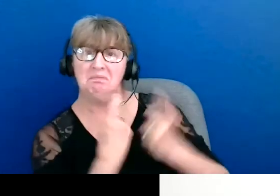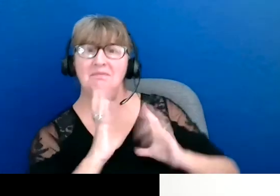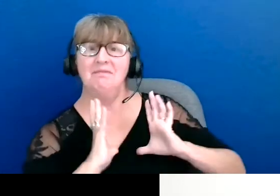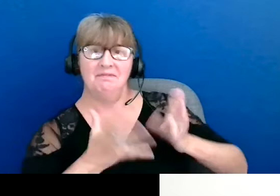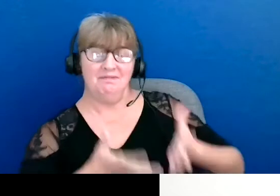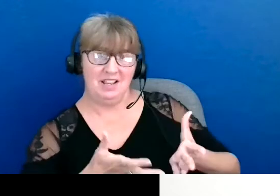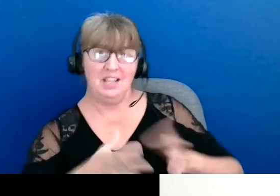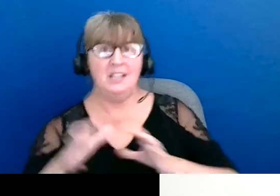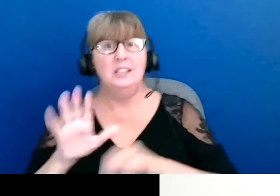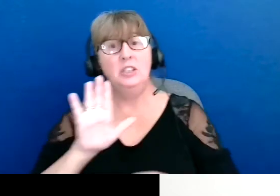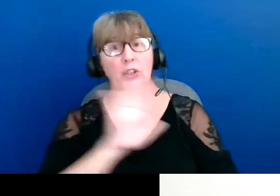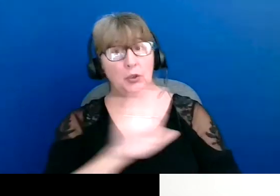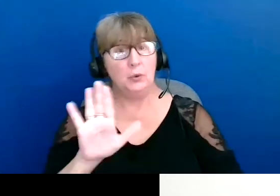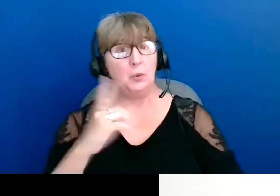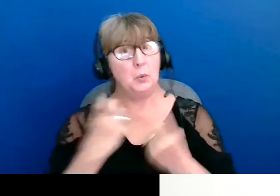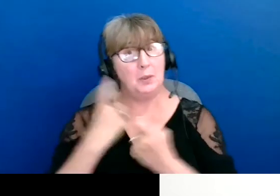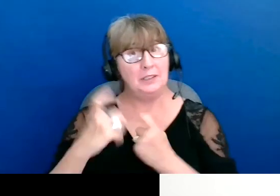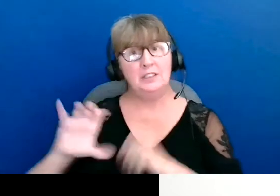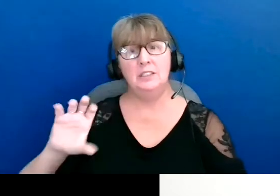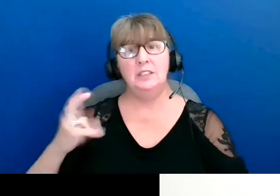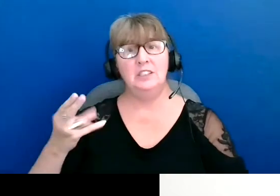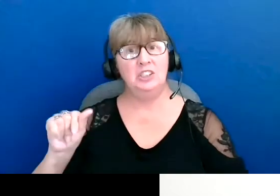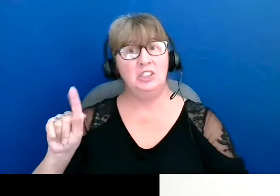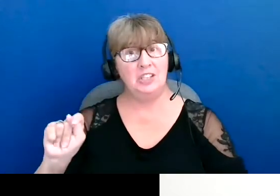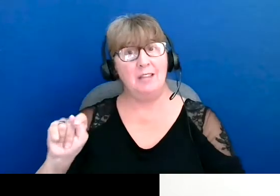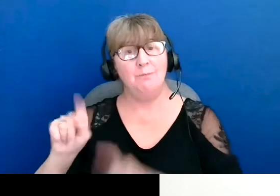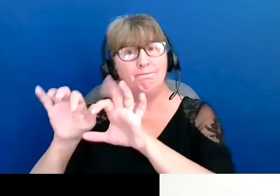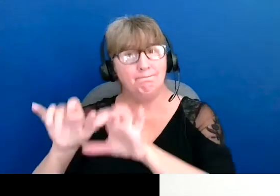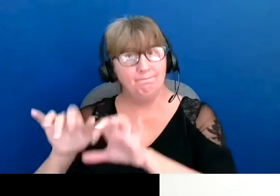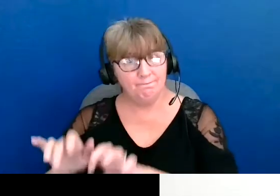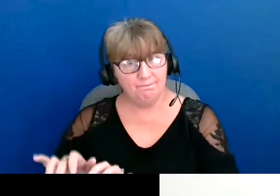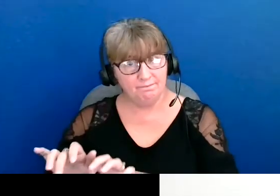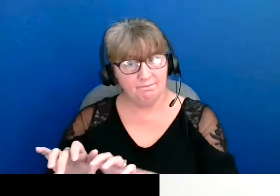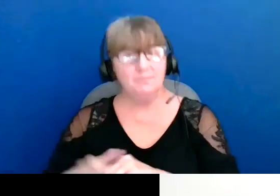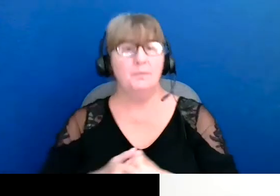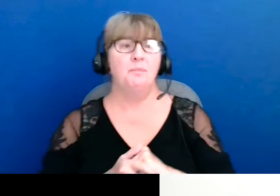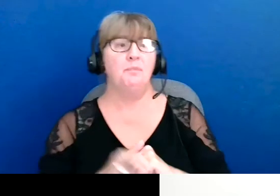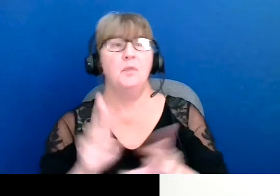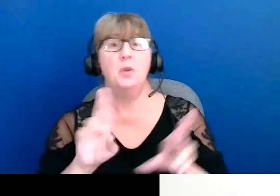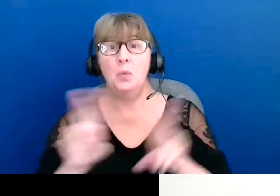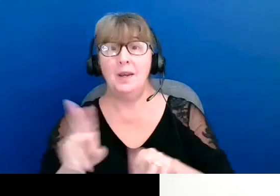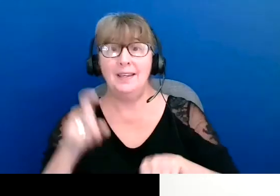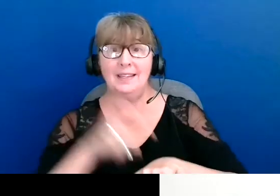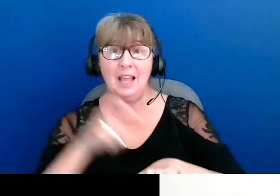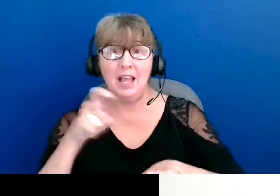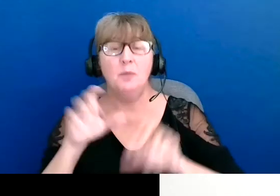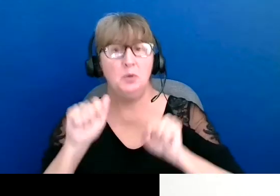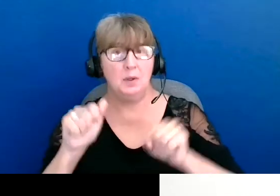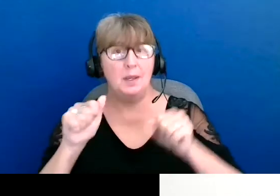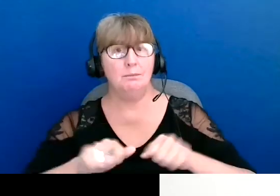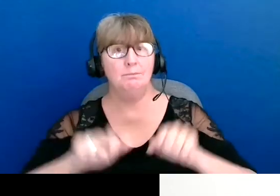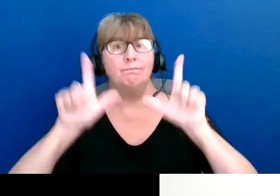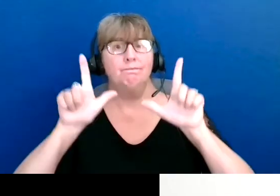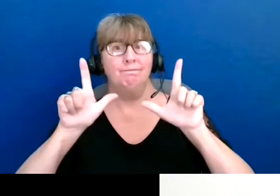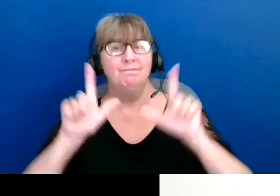And when it is your turn to ask, I will ask you to turn on your camera and your microphone so that you can ask Ms. Girma directly. So